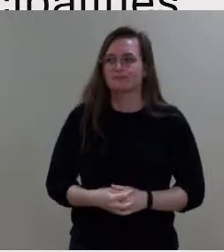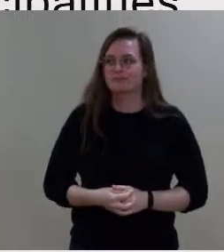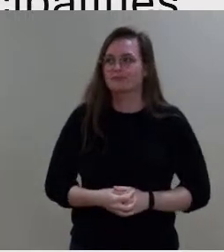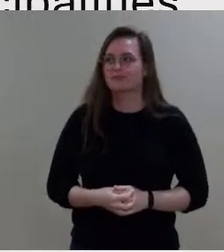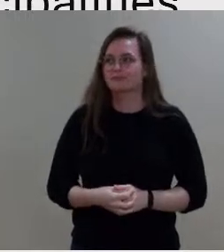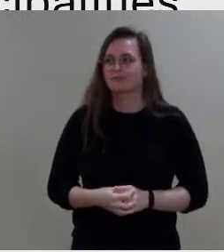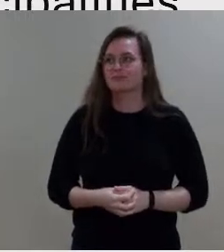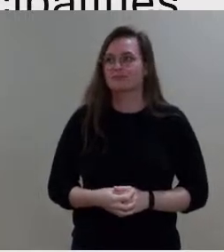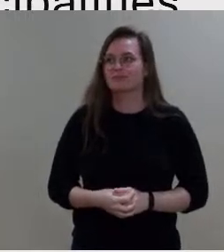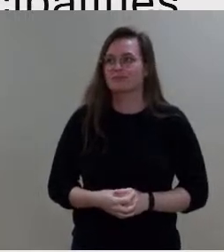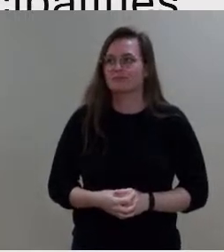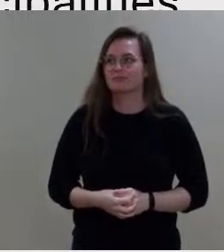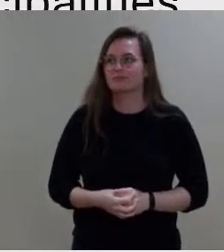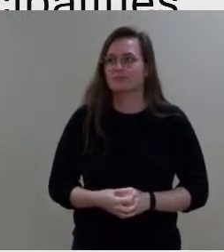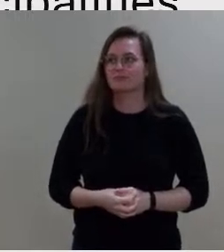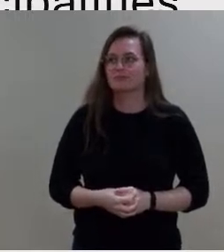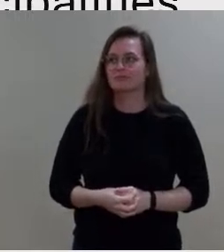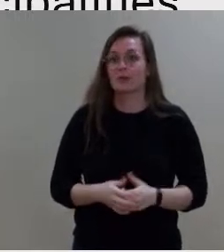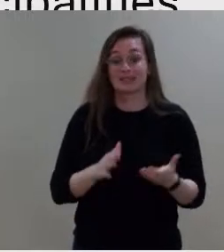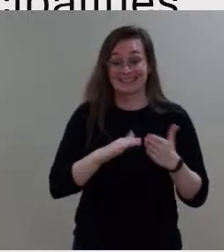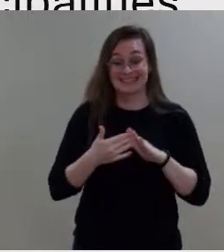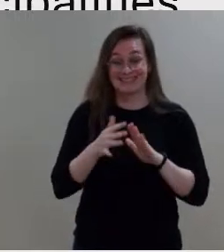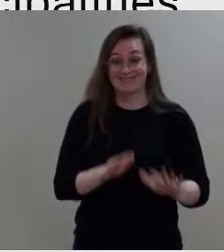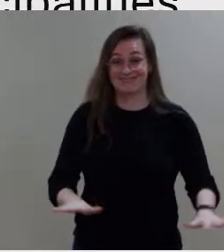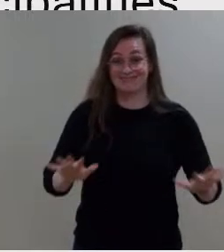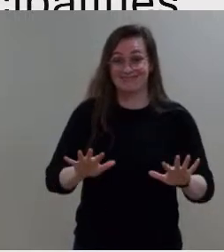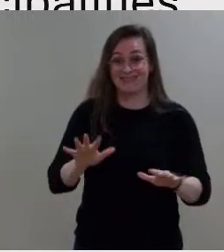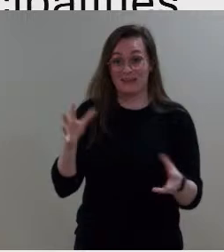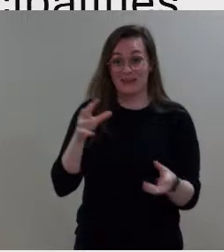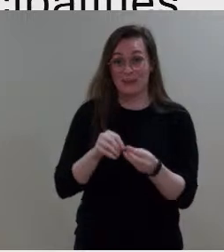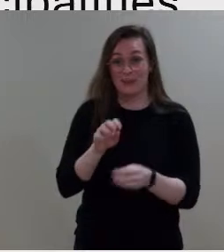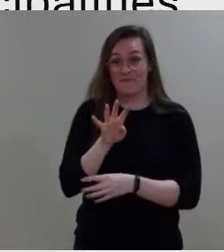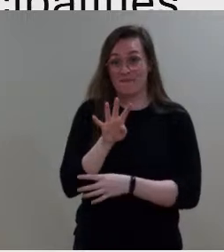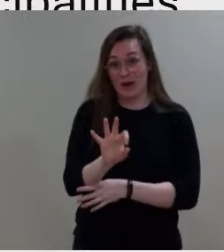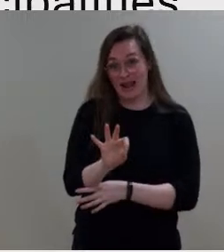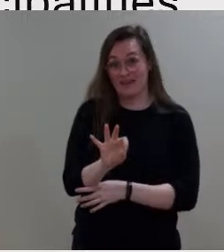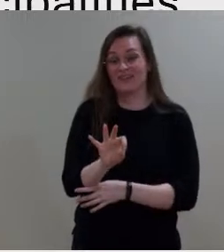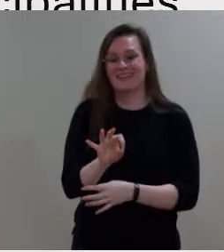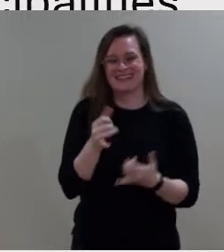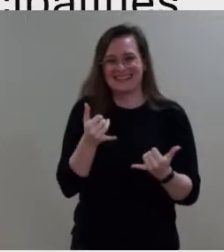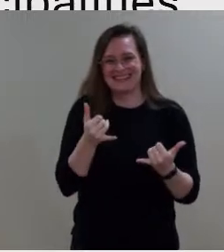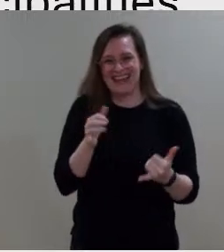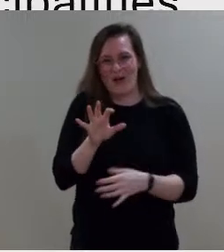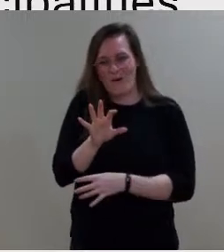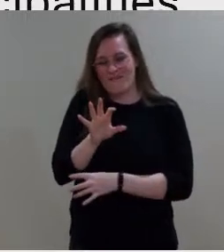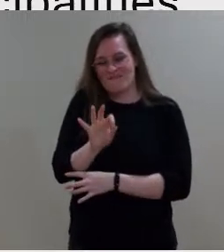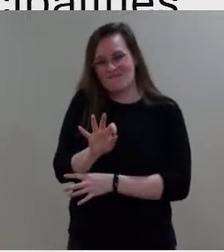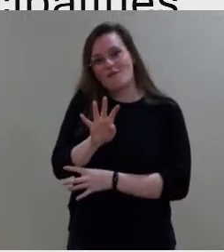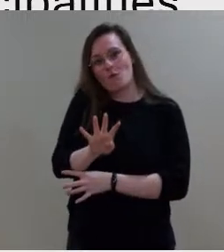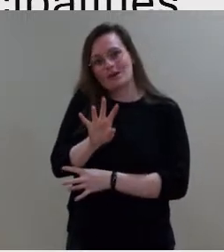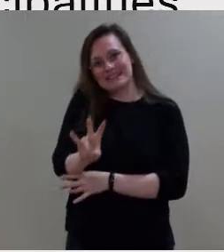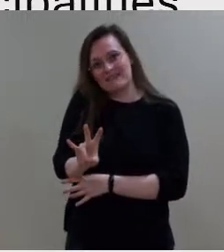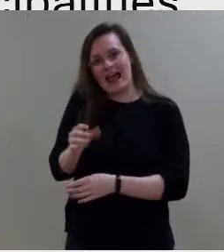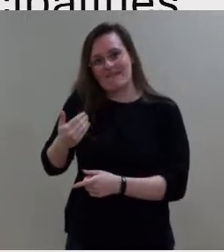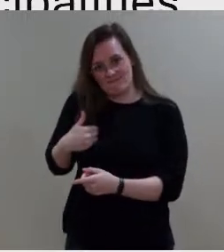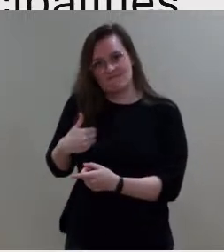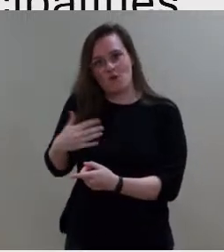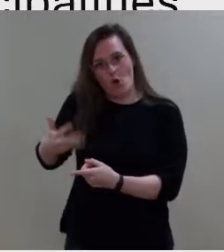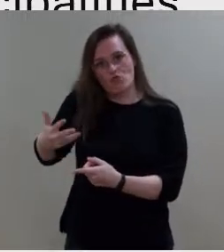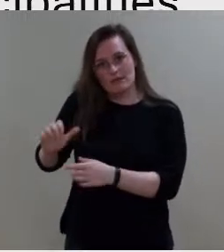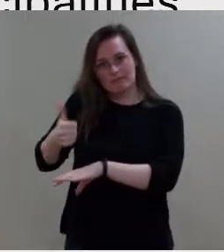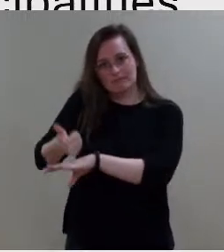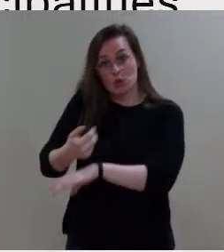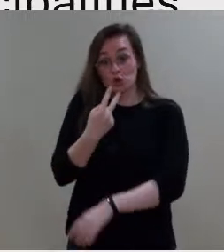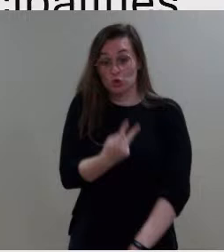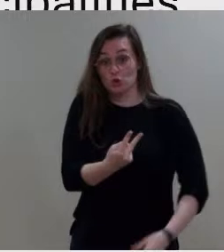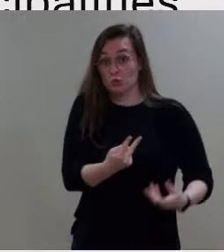And of the 49 municipalities, 47 municipalities currently have a D-transfer tax. The only 2 that don't are Kings